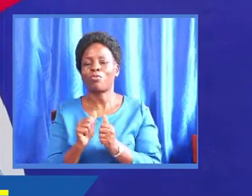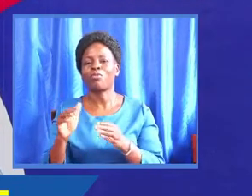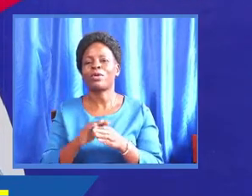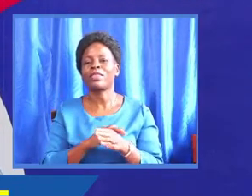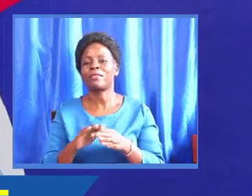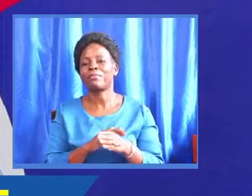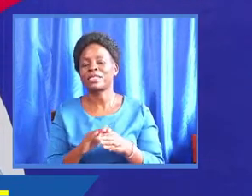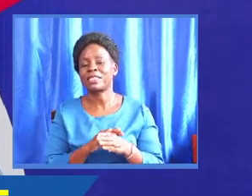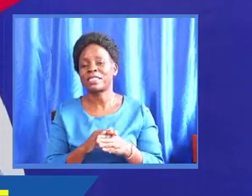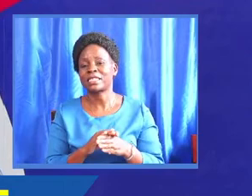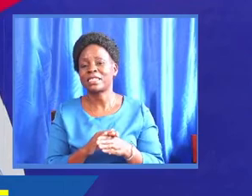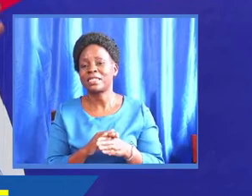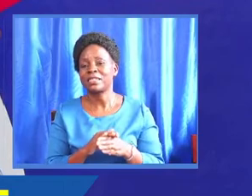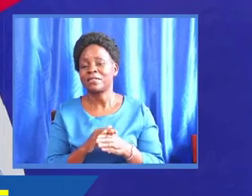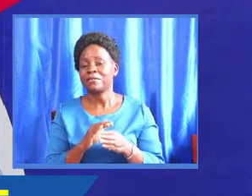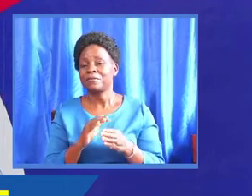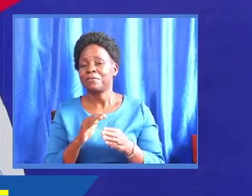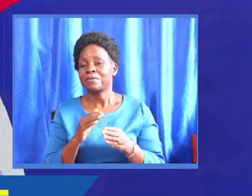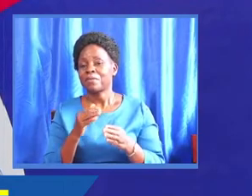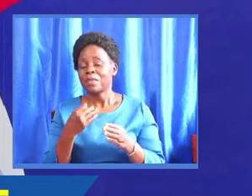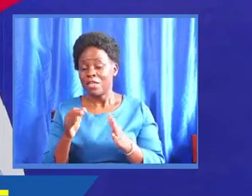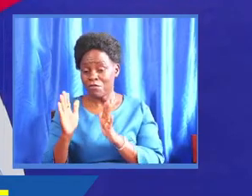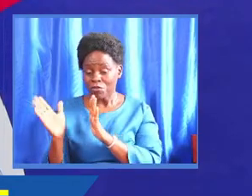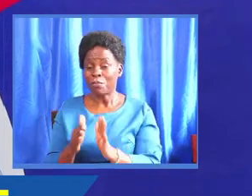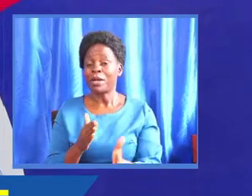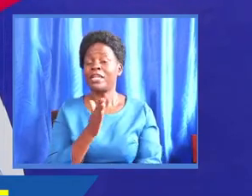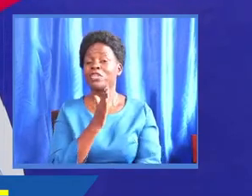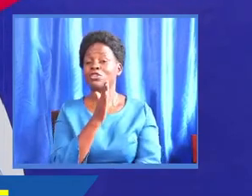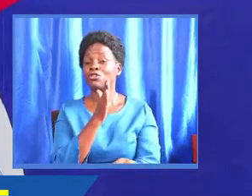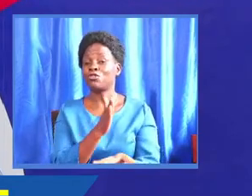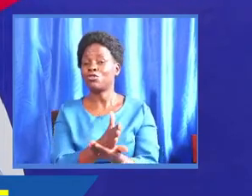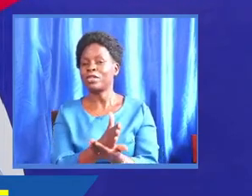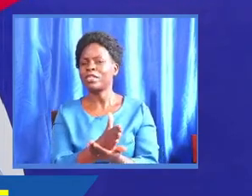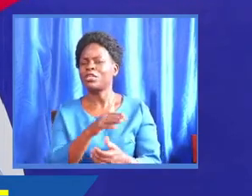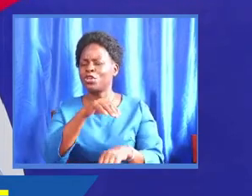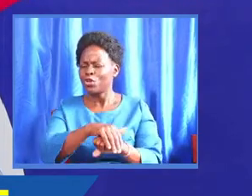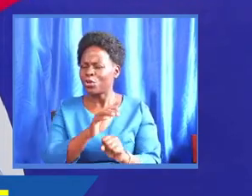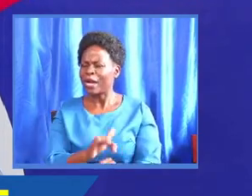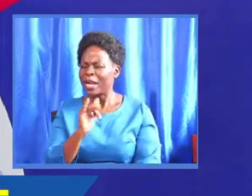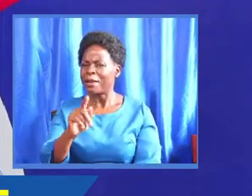Because you can, if you plan it right, you can make it.